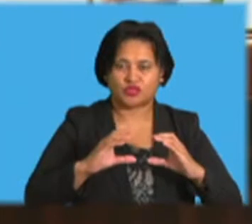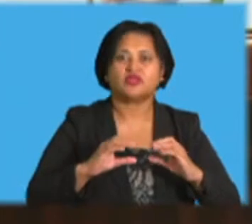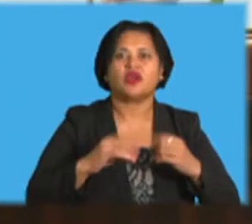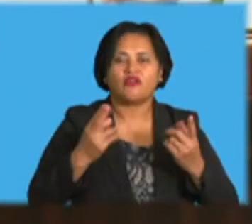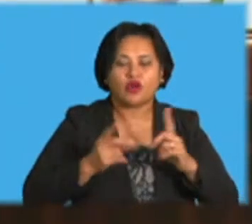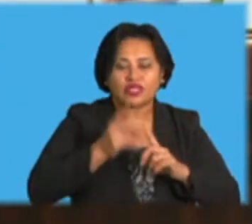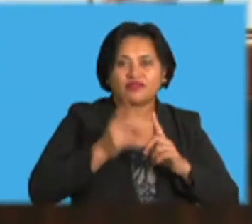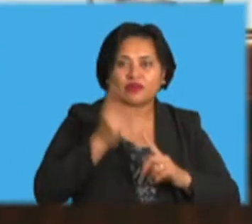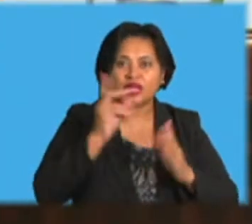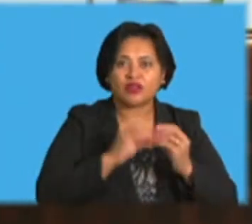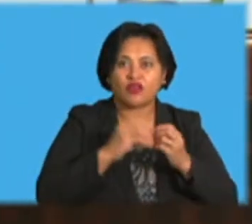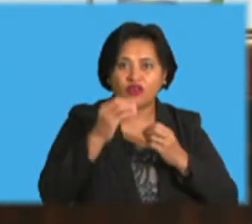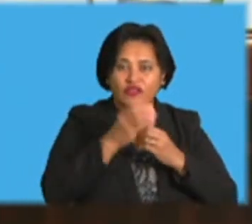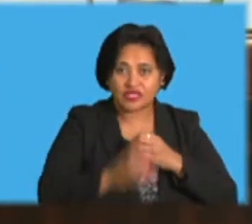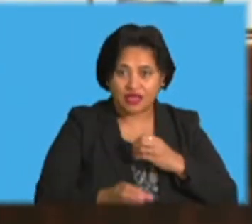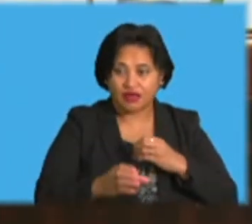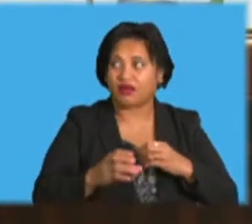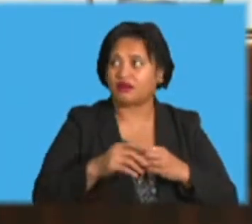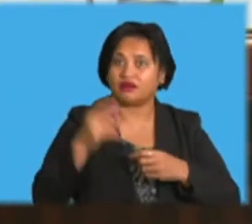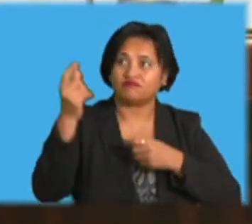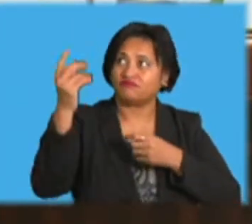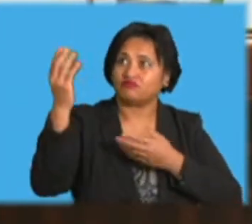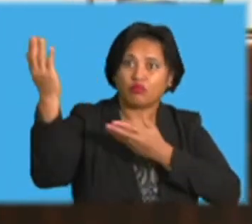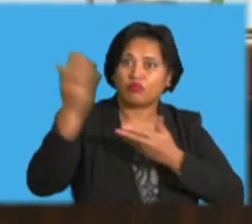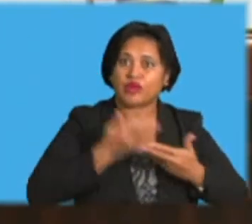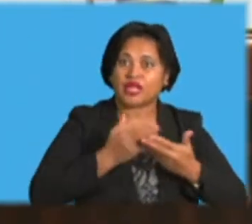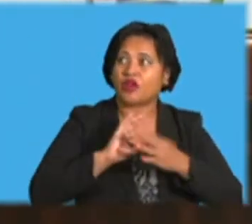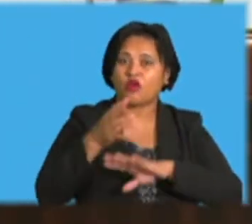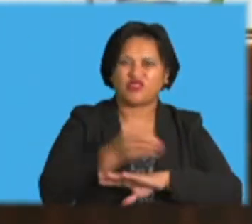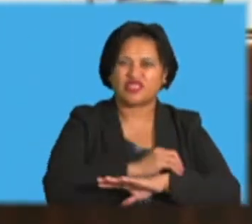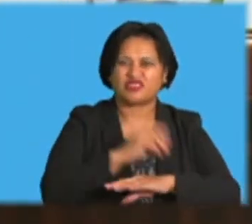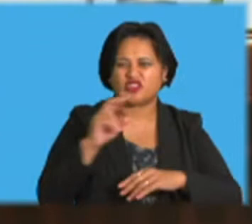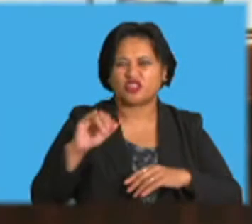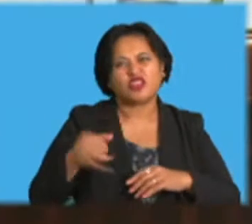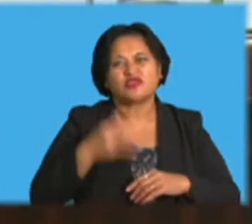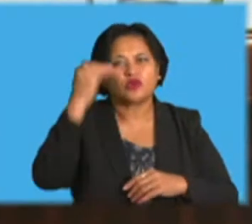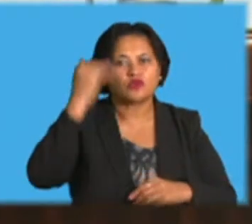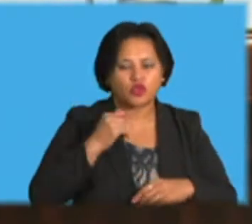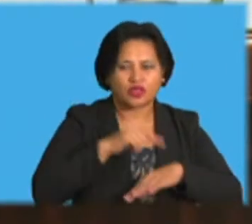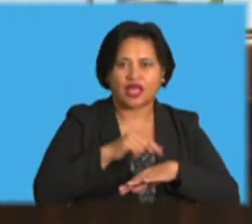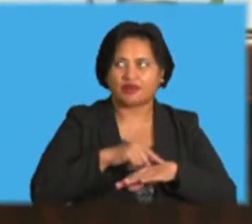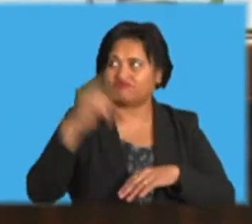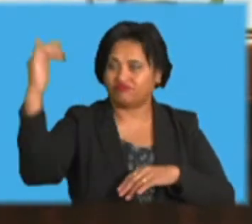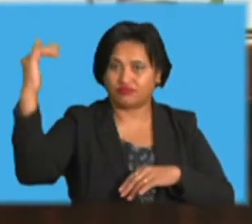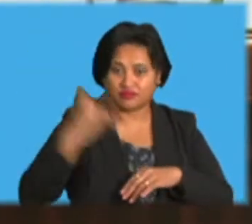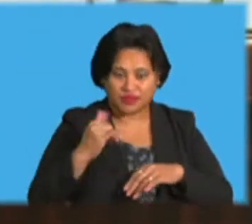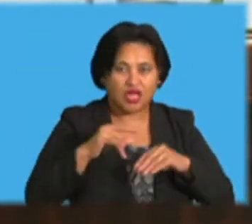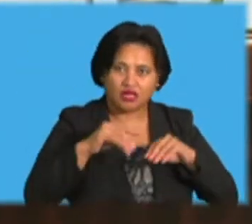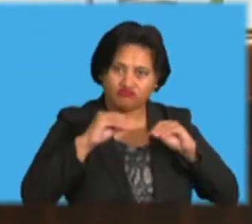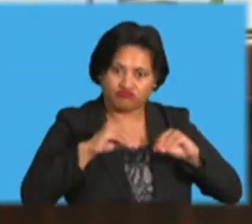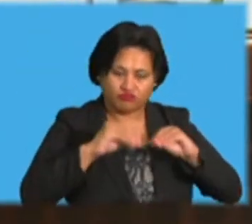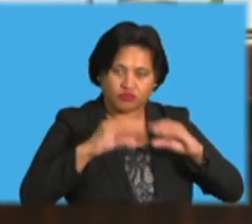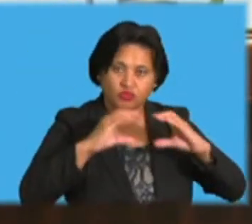officer, and to bring in experts from overseas for a short duration to train and support Fijians to qualify as